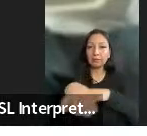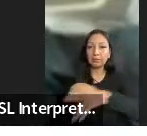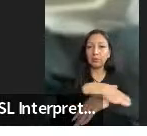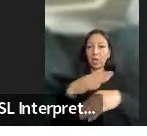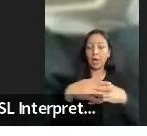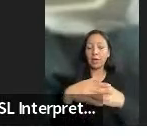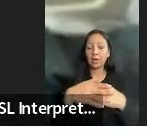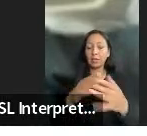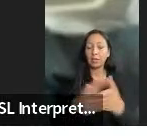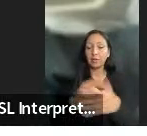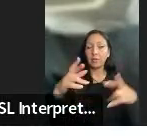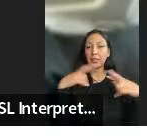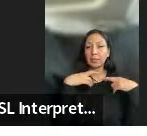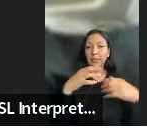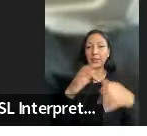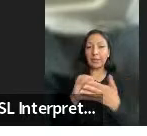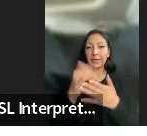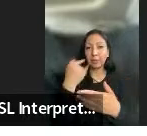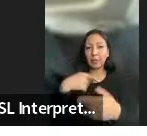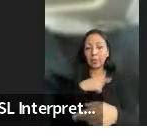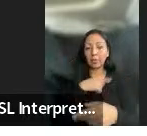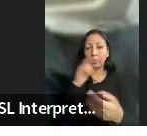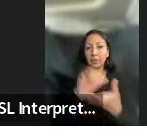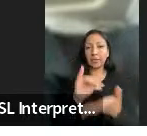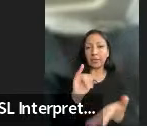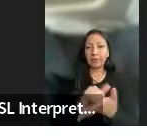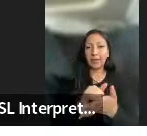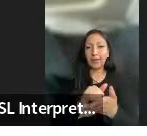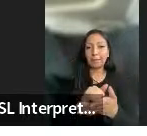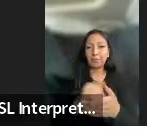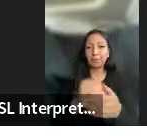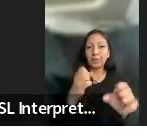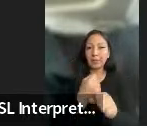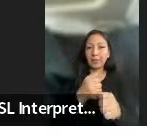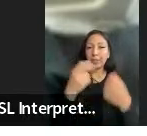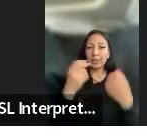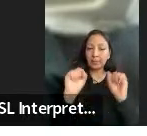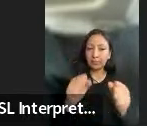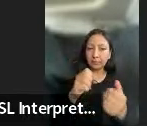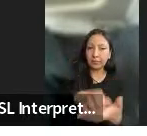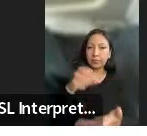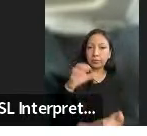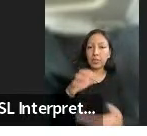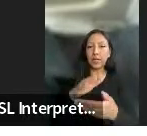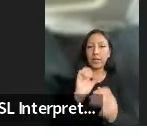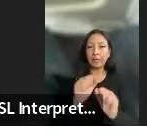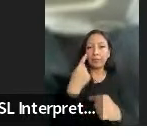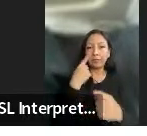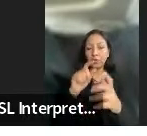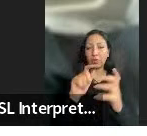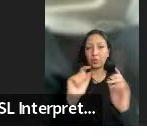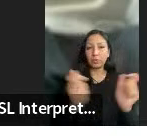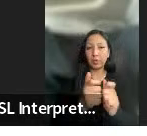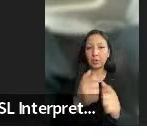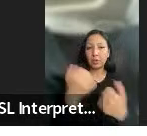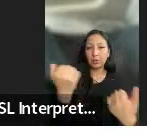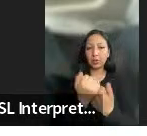And that is precisely one of the reasons why we believe that creating an allowance for the smaller grid supporting